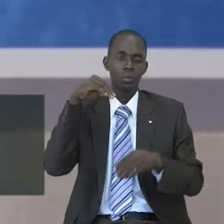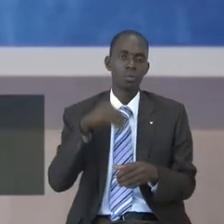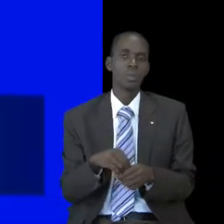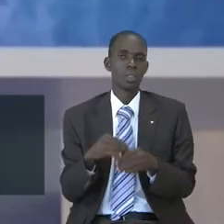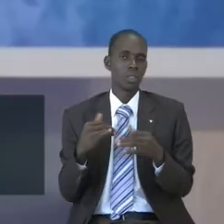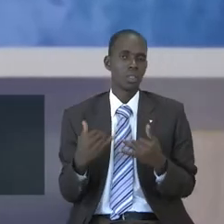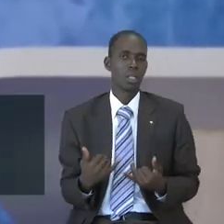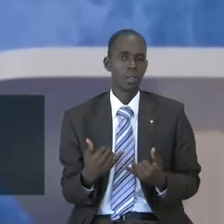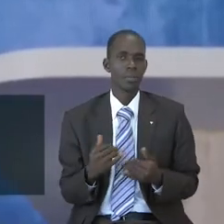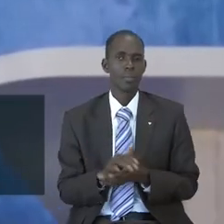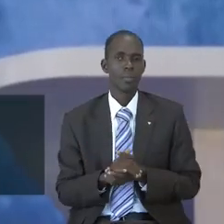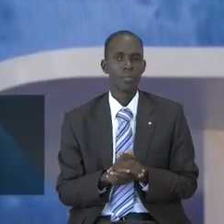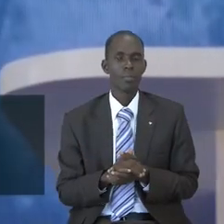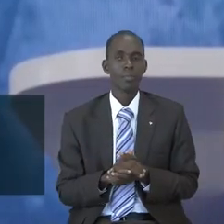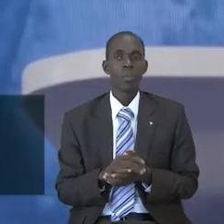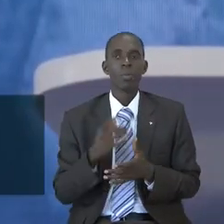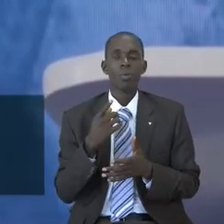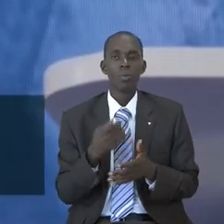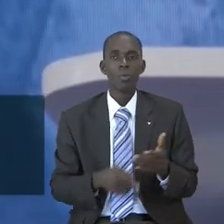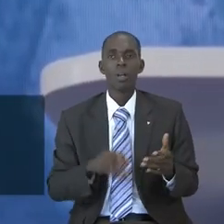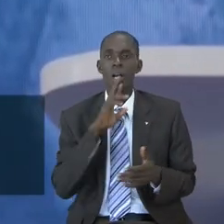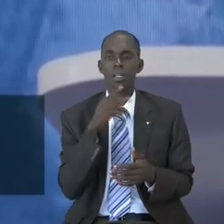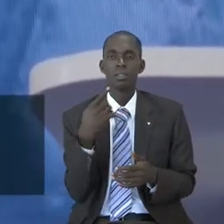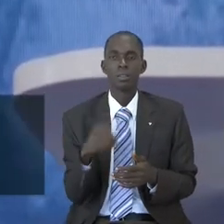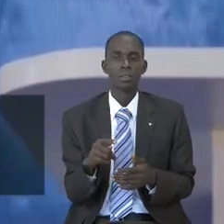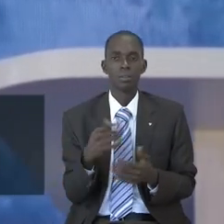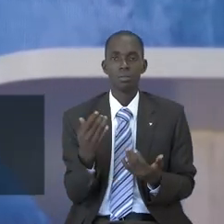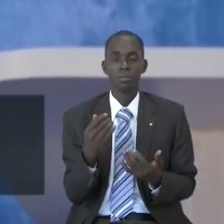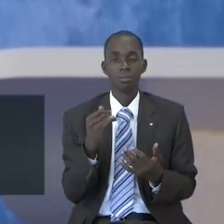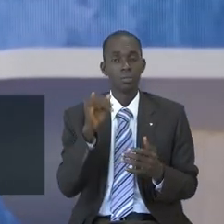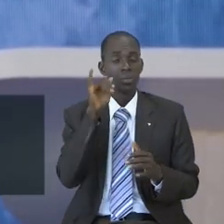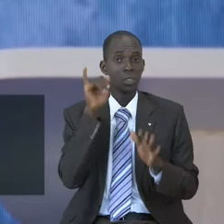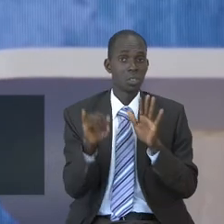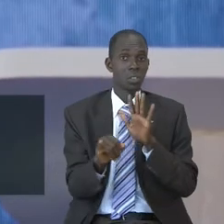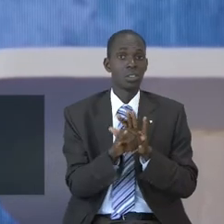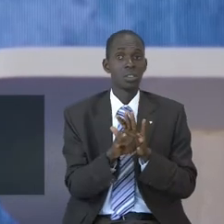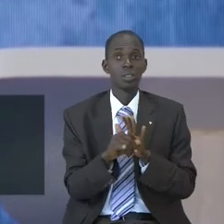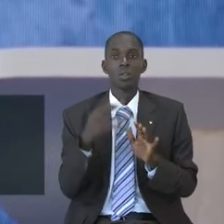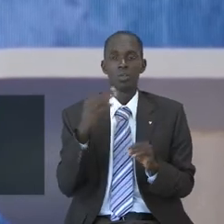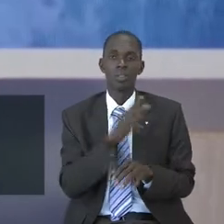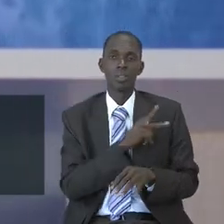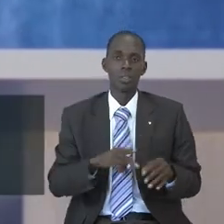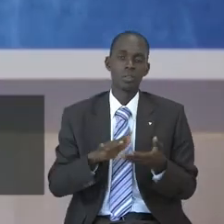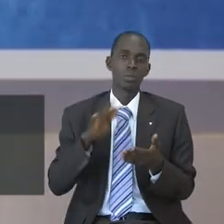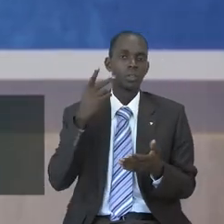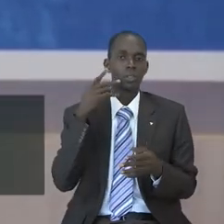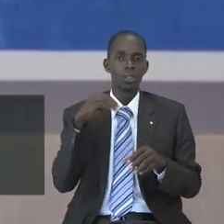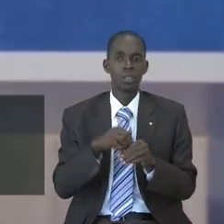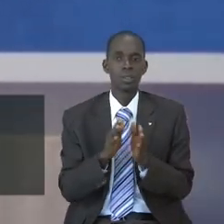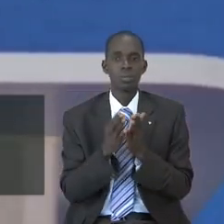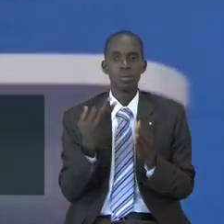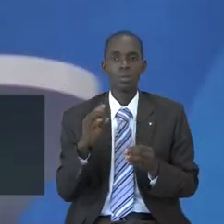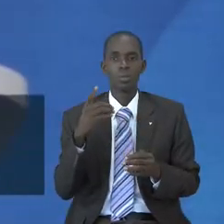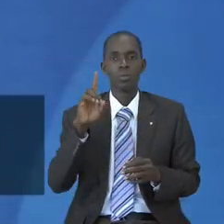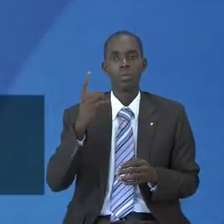Now, look at the identity of the King of glory. We're looking at 1 Corinthians chapter 2. I'm reading from verse